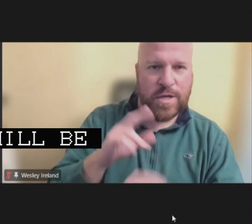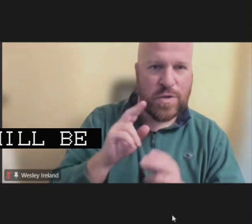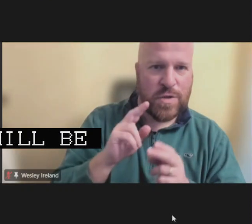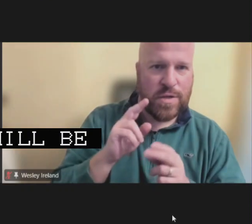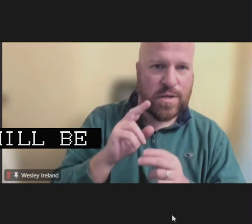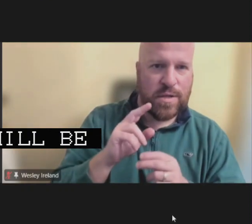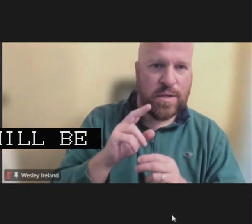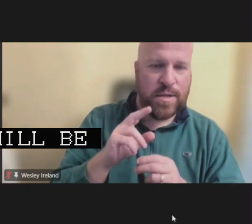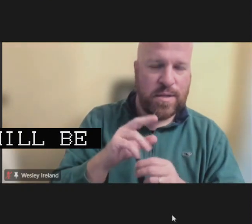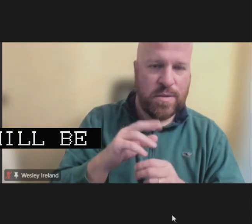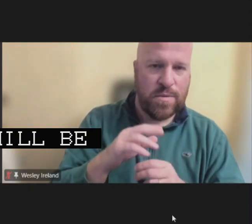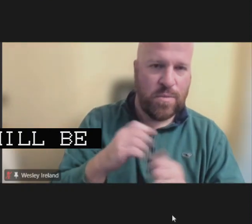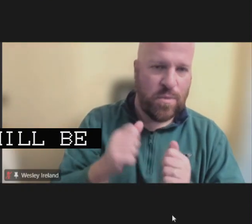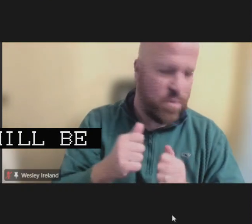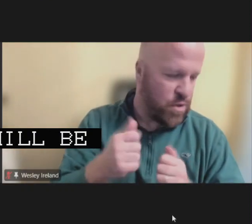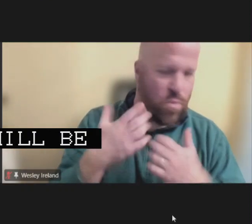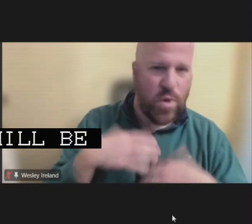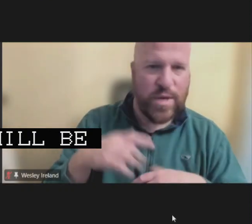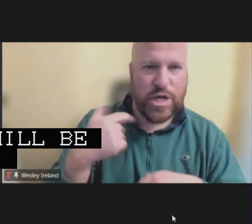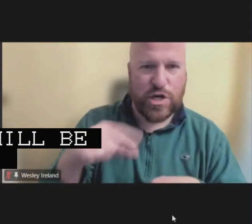I am a white male.